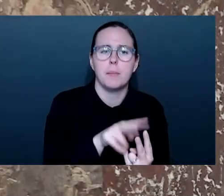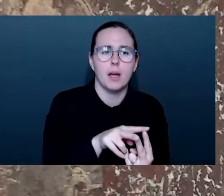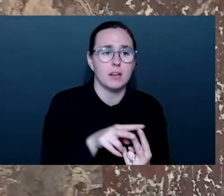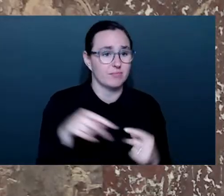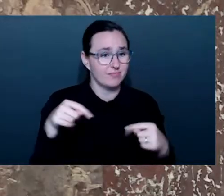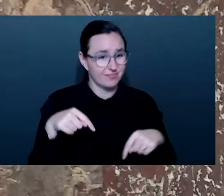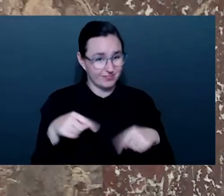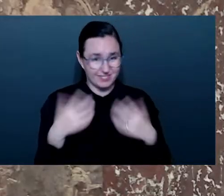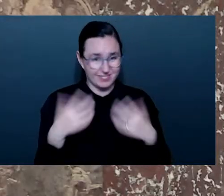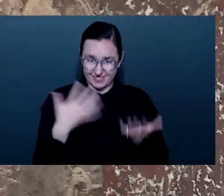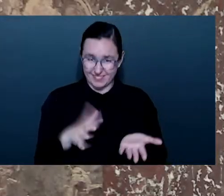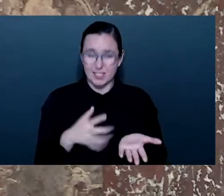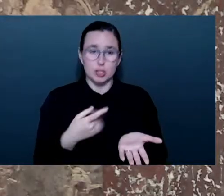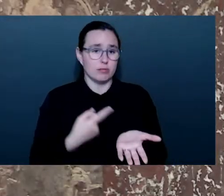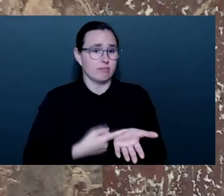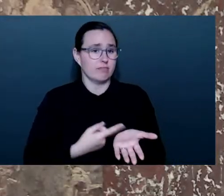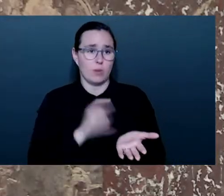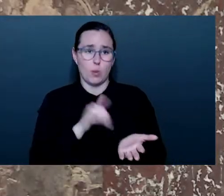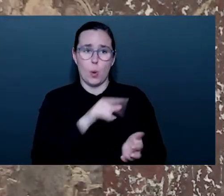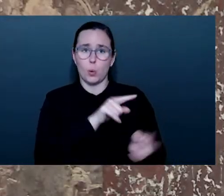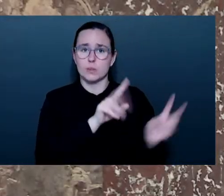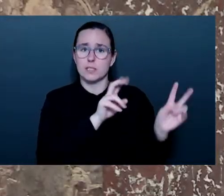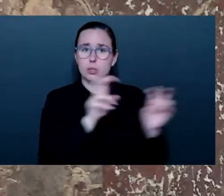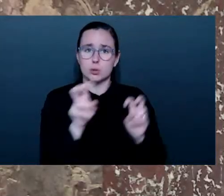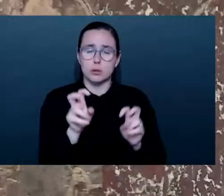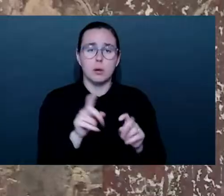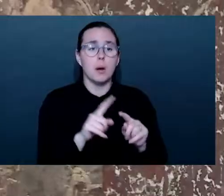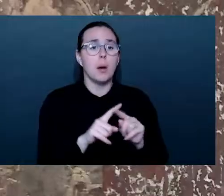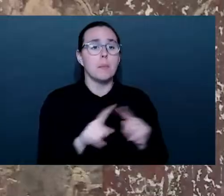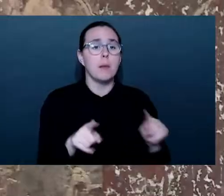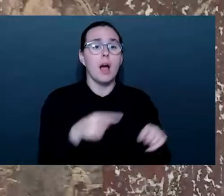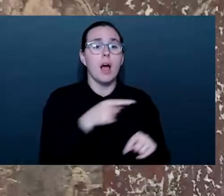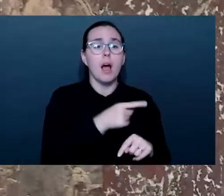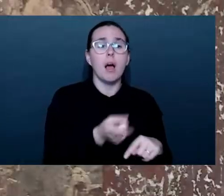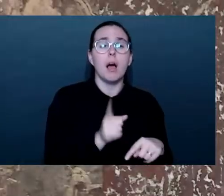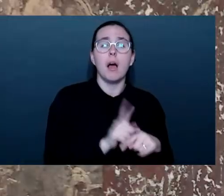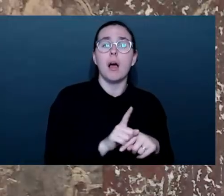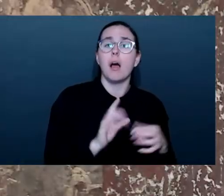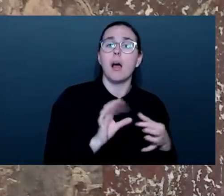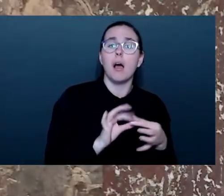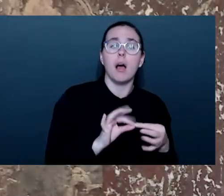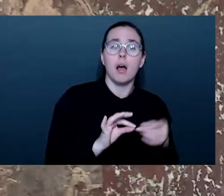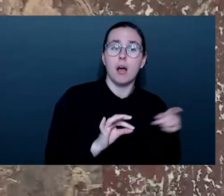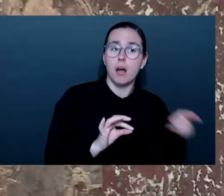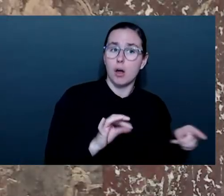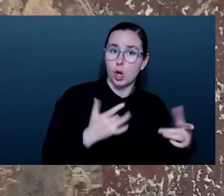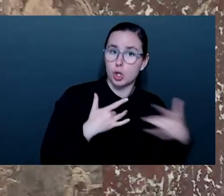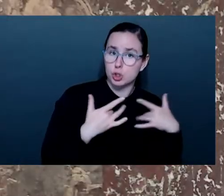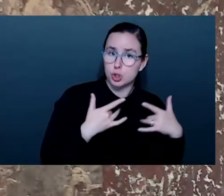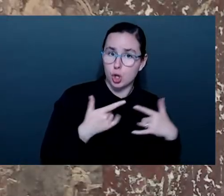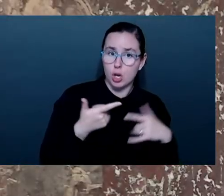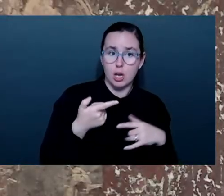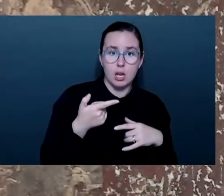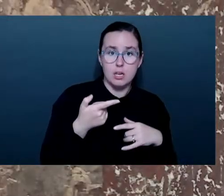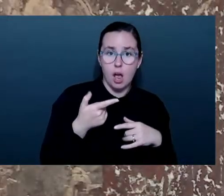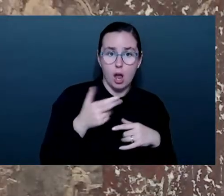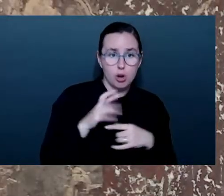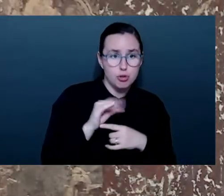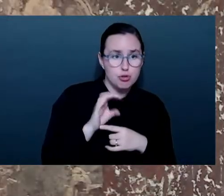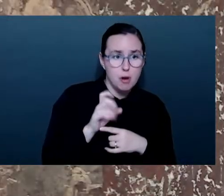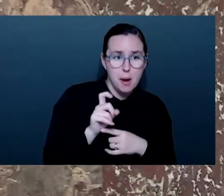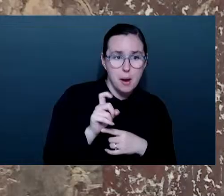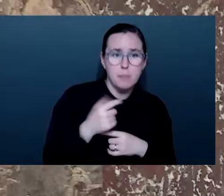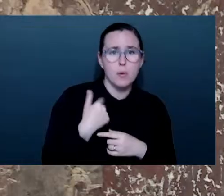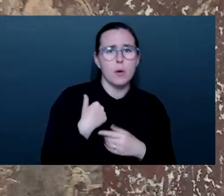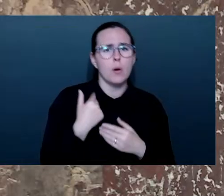about gun crime. I'd like to hear the members on that side of the House explain how every single one of them campaigned to direct